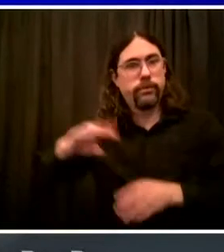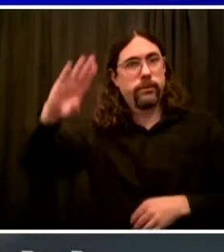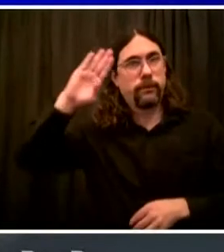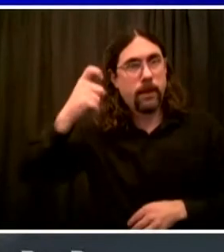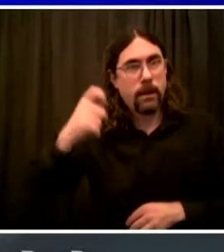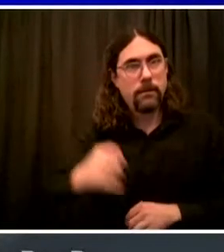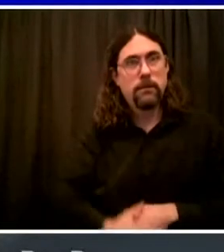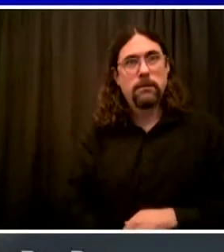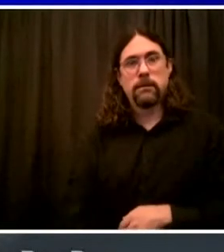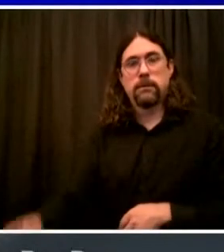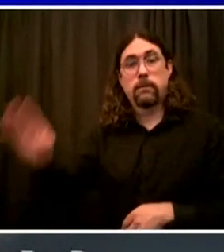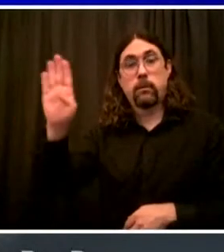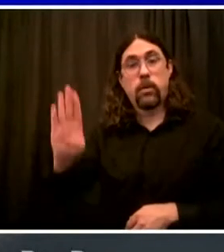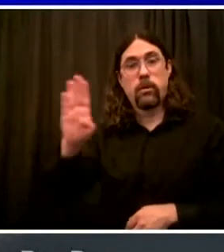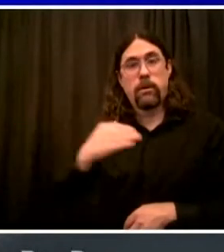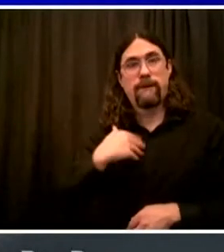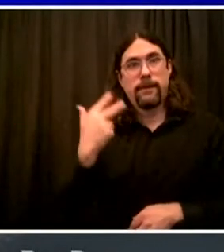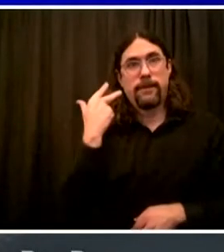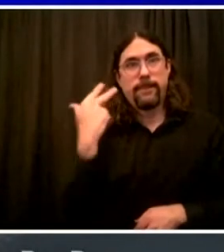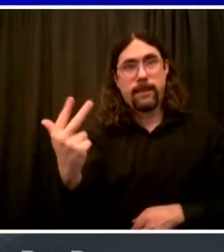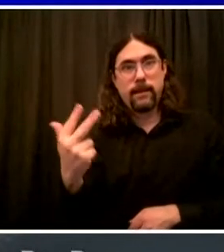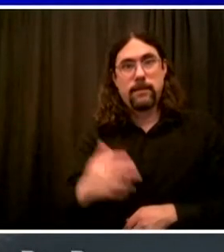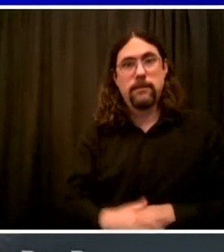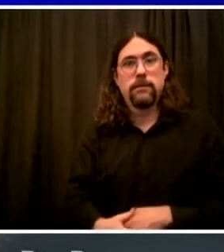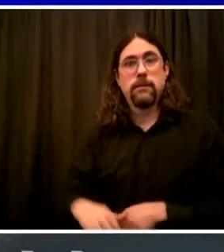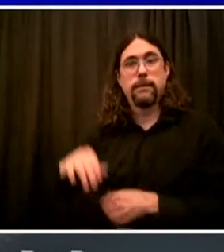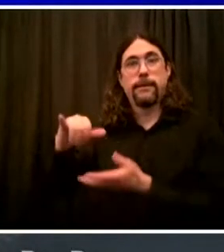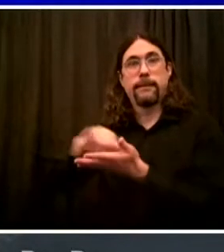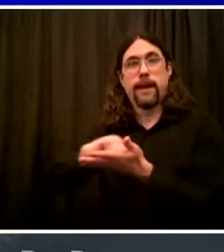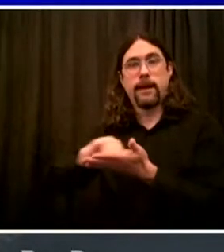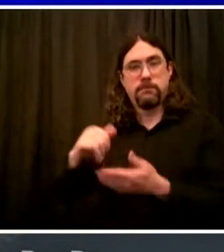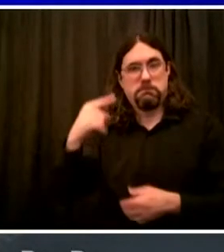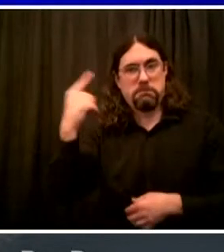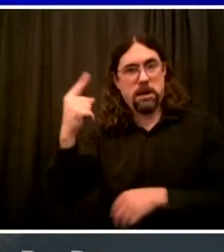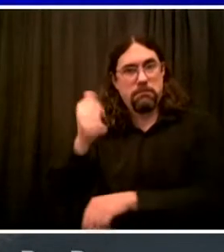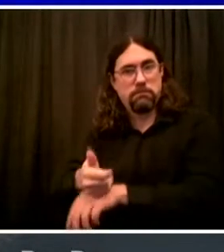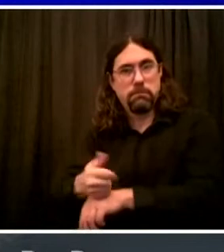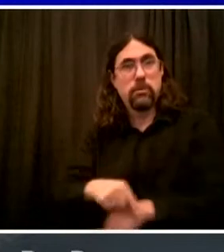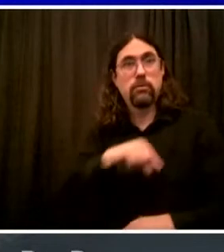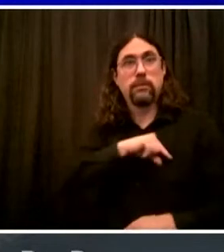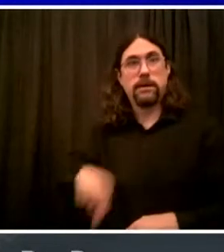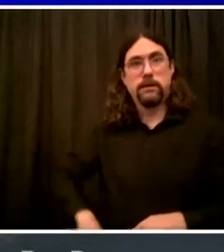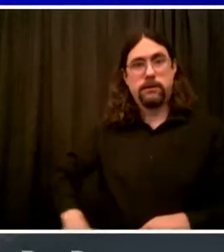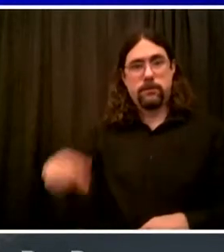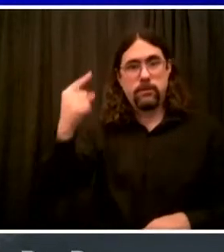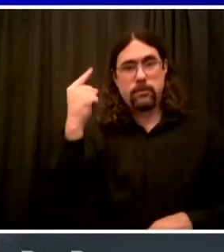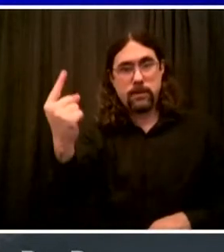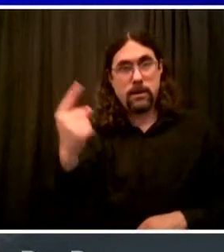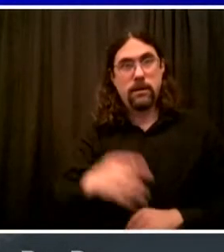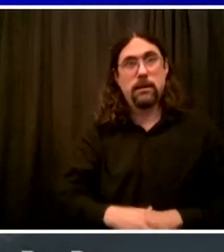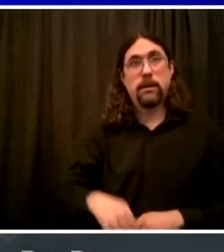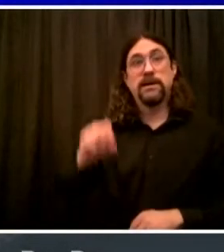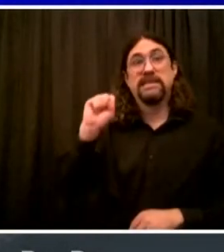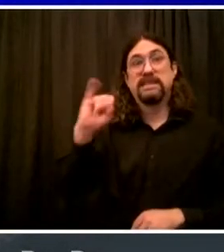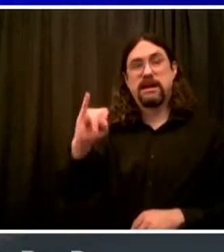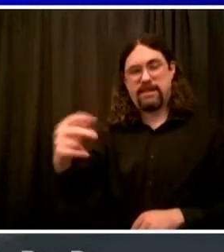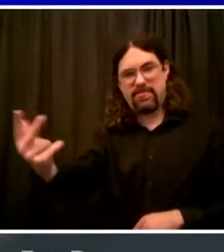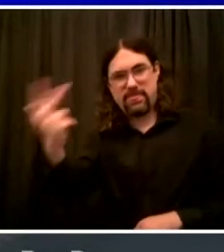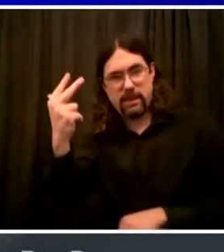in East Harlem, a site in Queens and Woodside, 3 sites in Staten Island, Princess Bay, Concord, and Port